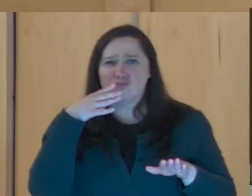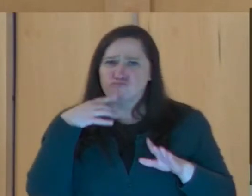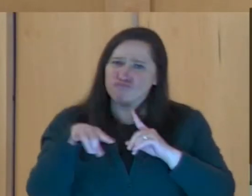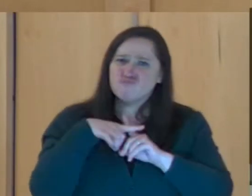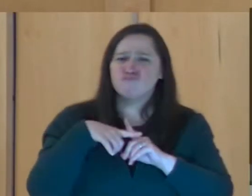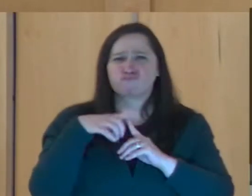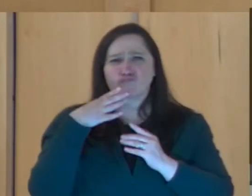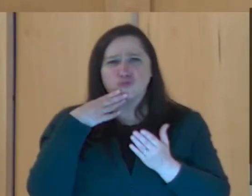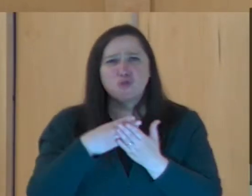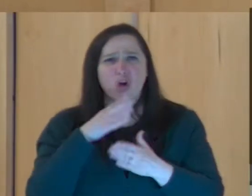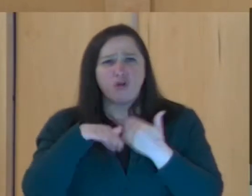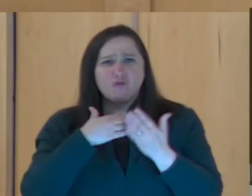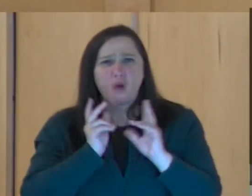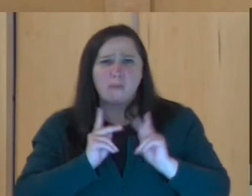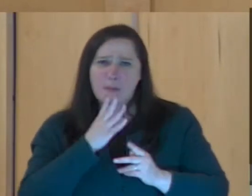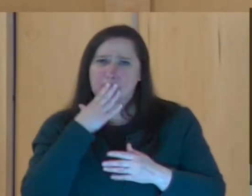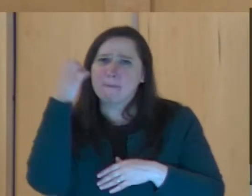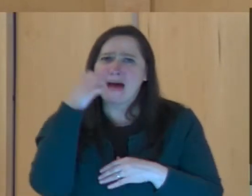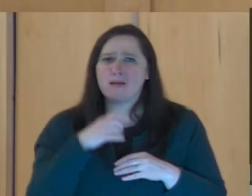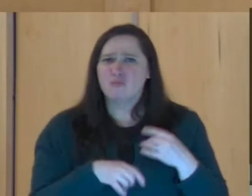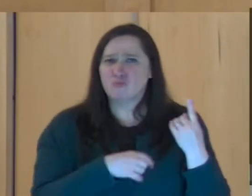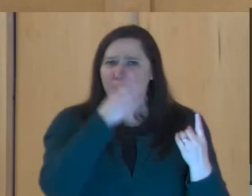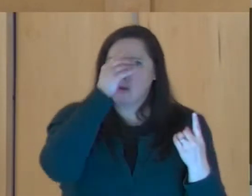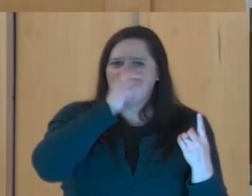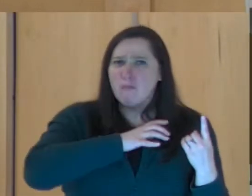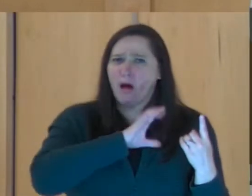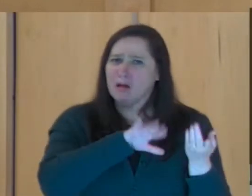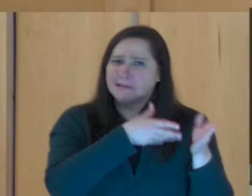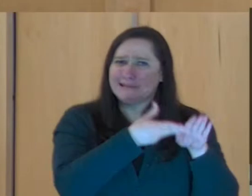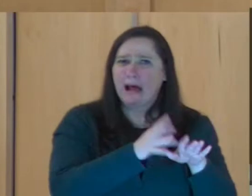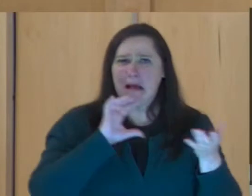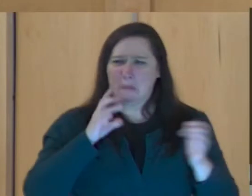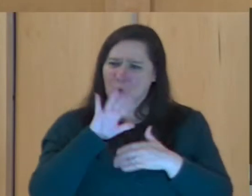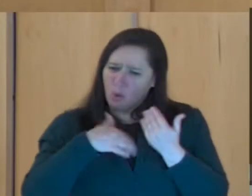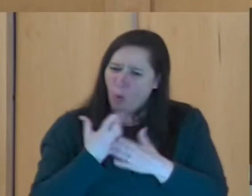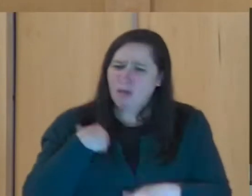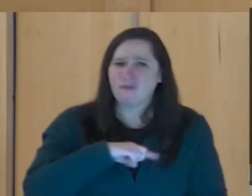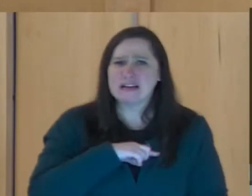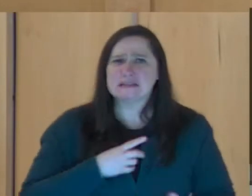It's better for one man to perish than for all of us to."